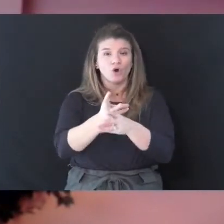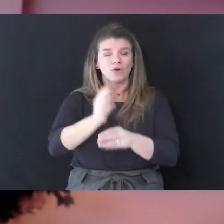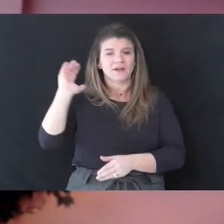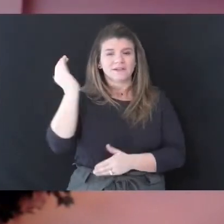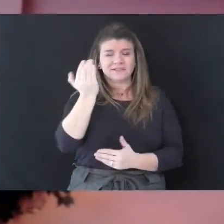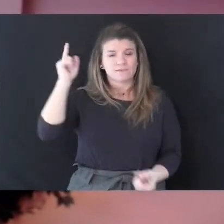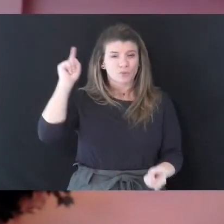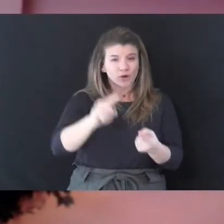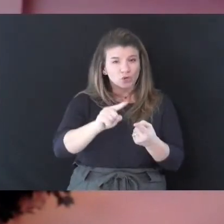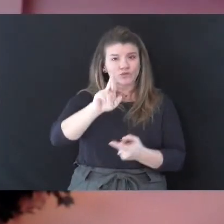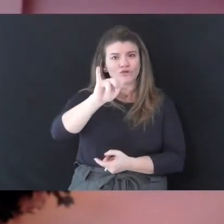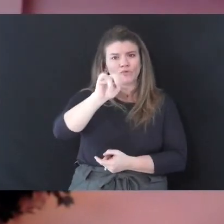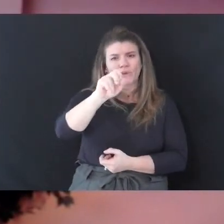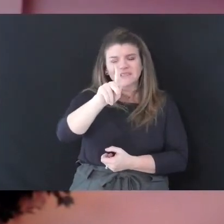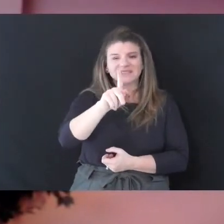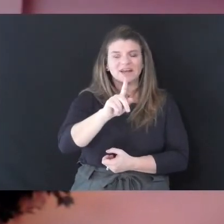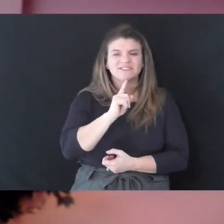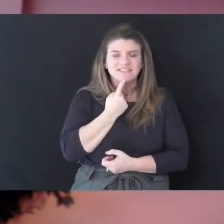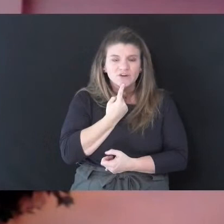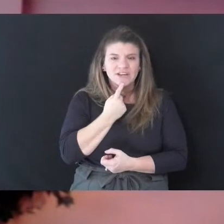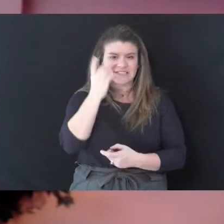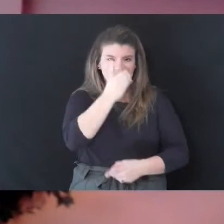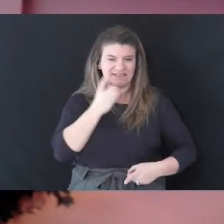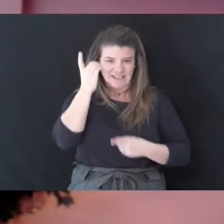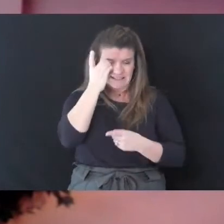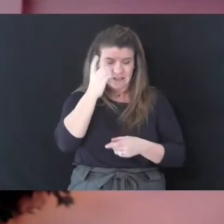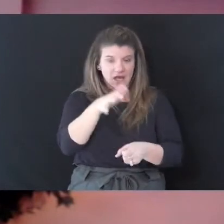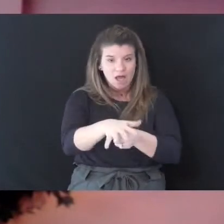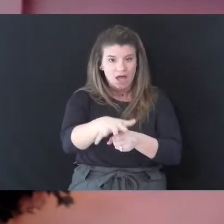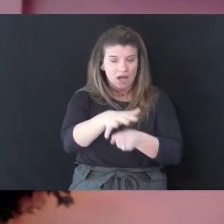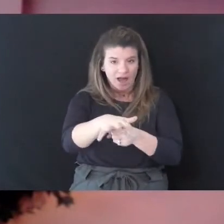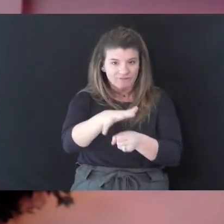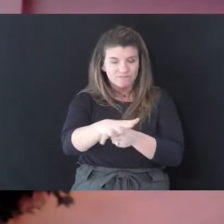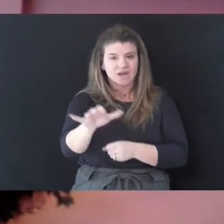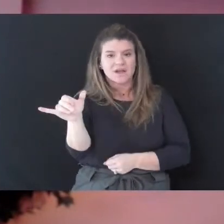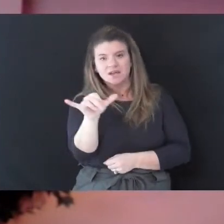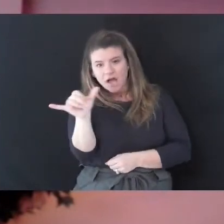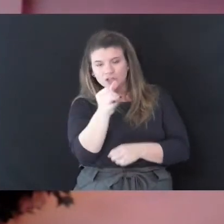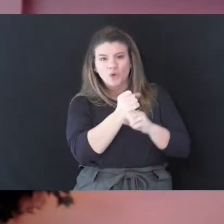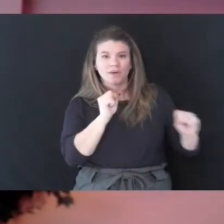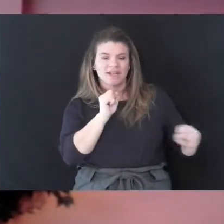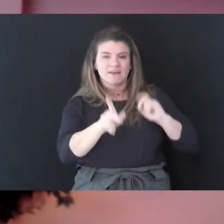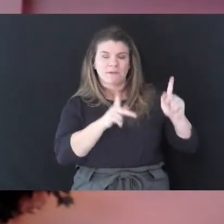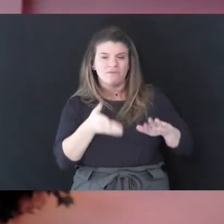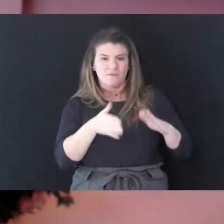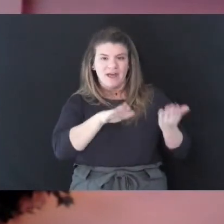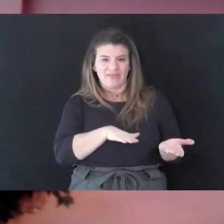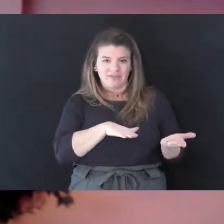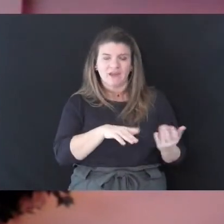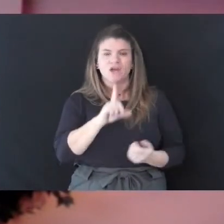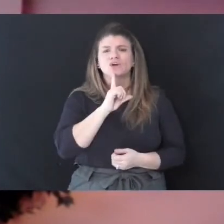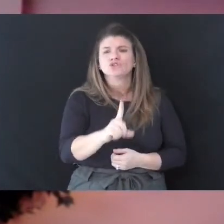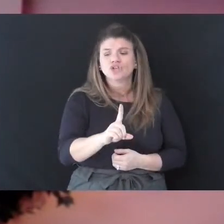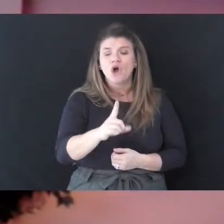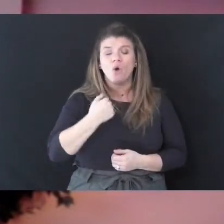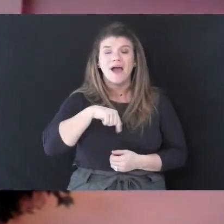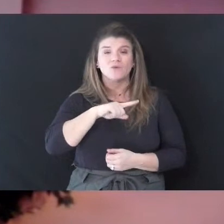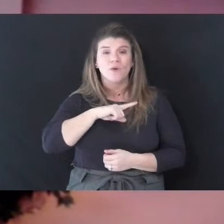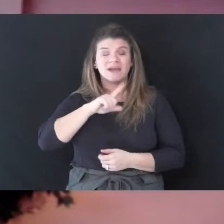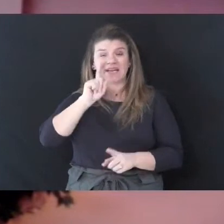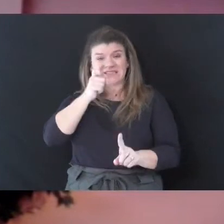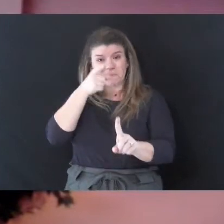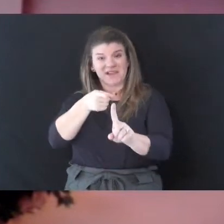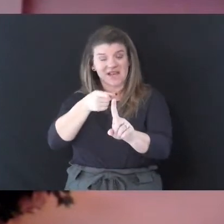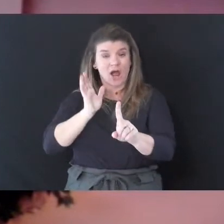the risk of severe disease substantially, as well as protect people from death. So as we target